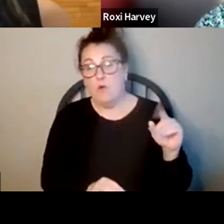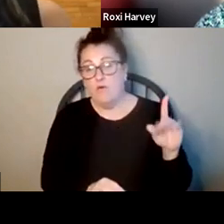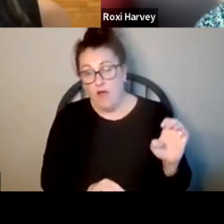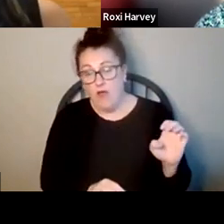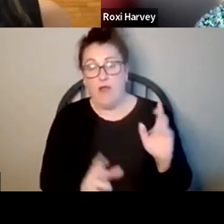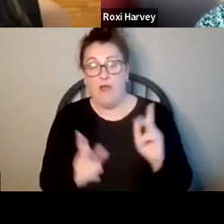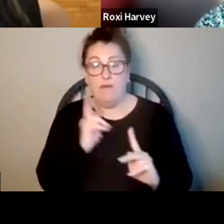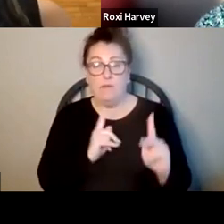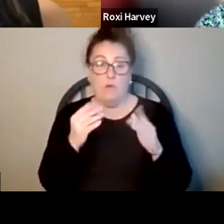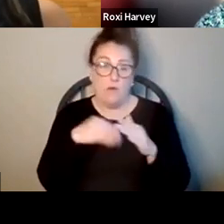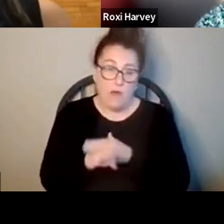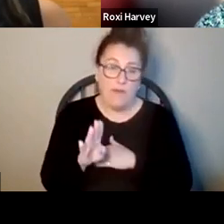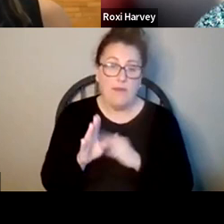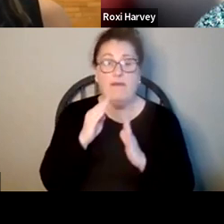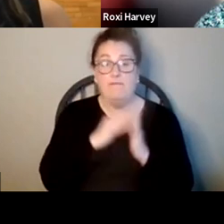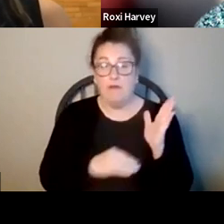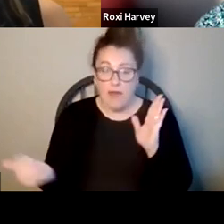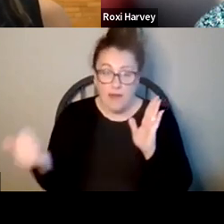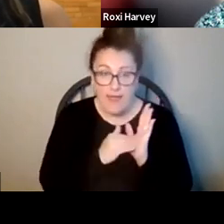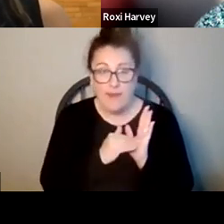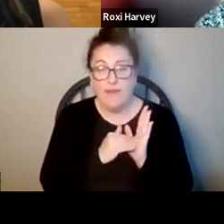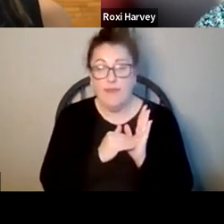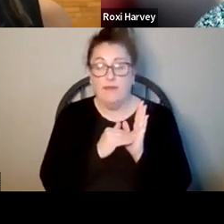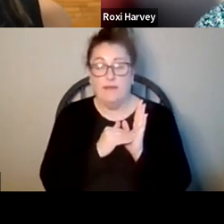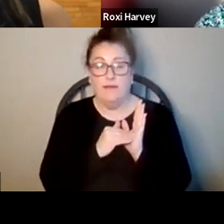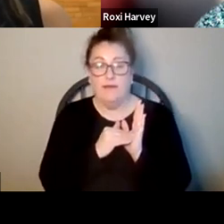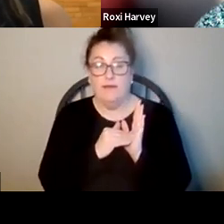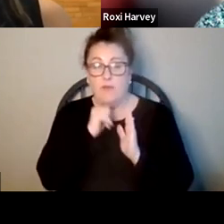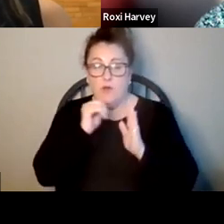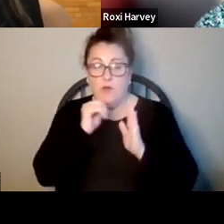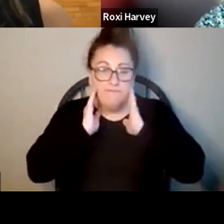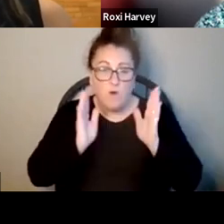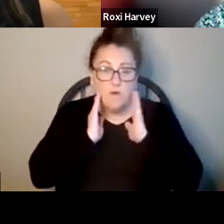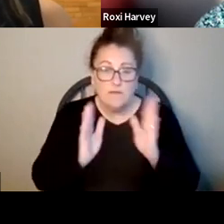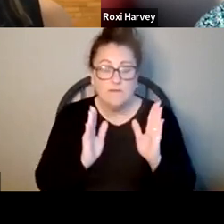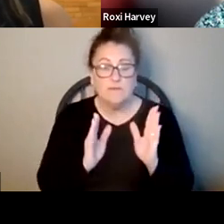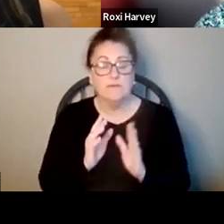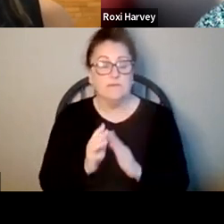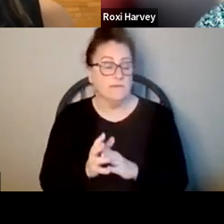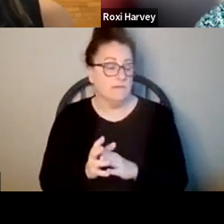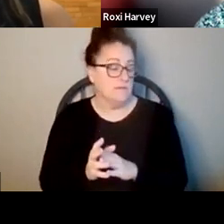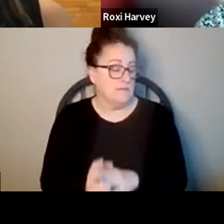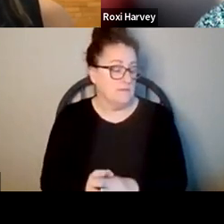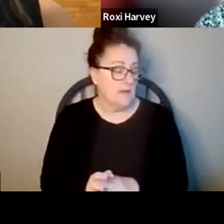come in as a second week to fill out these surveys are not focused, as Jessica had noted.